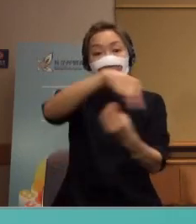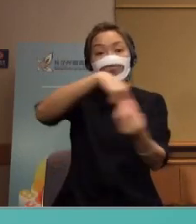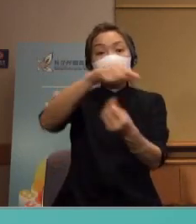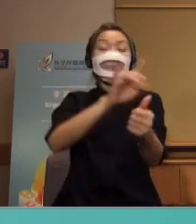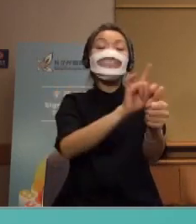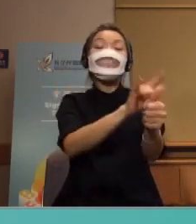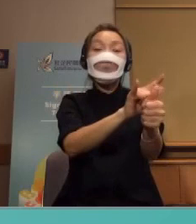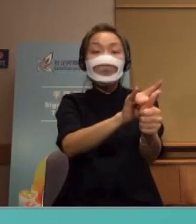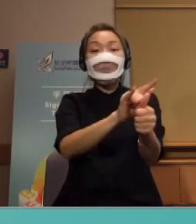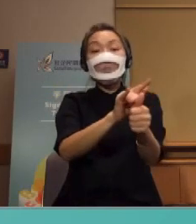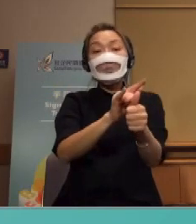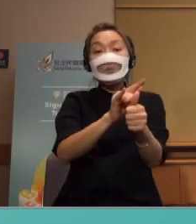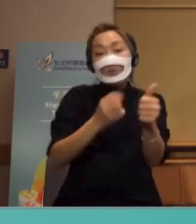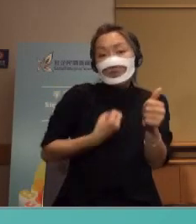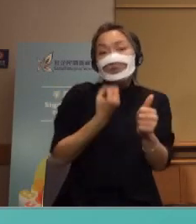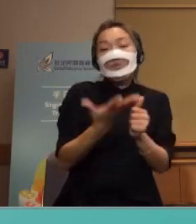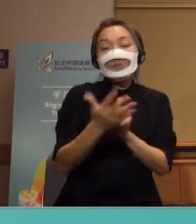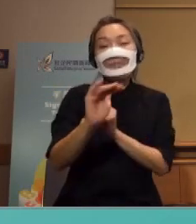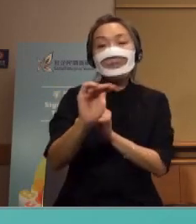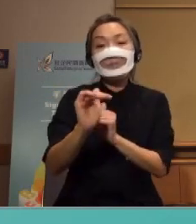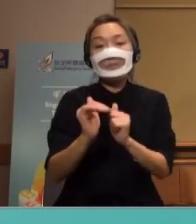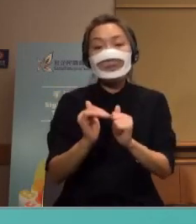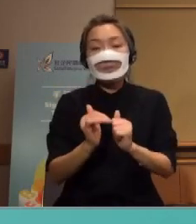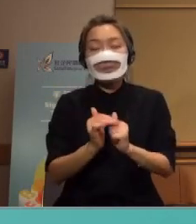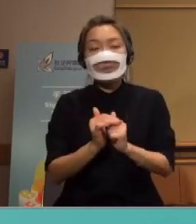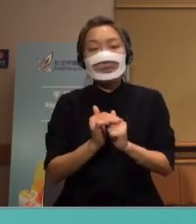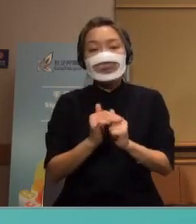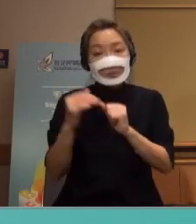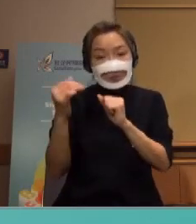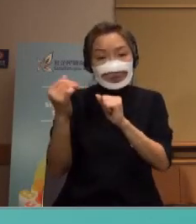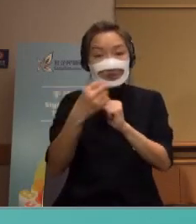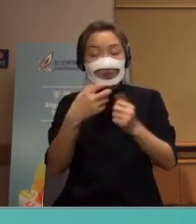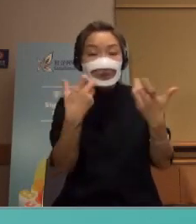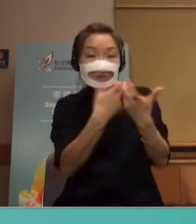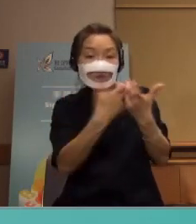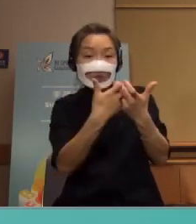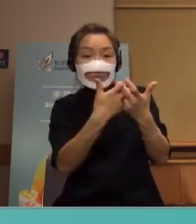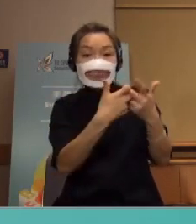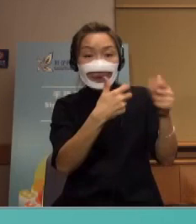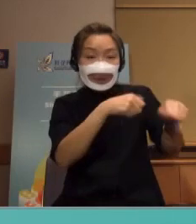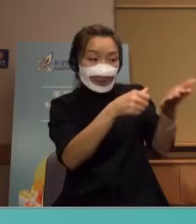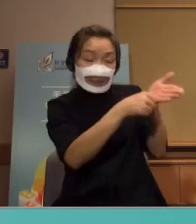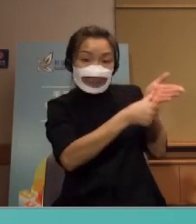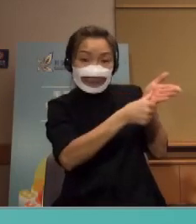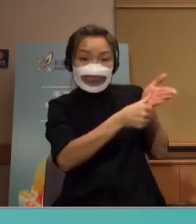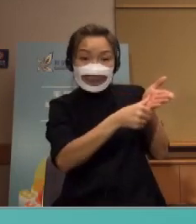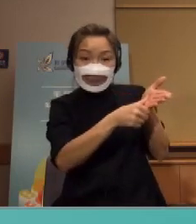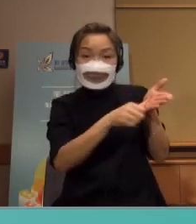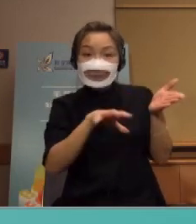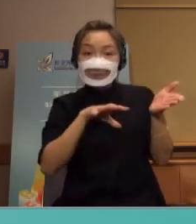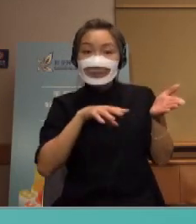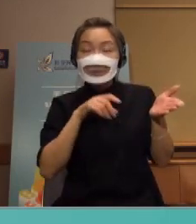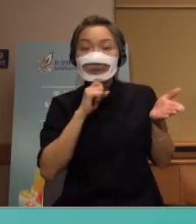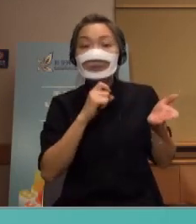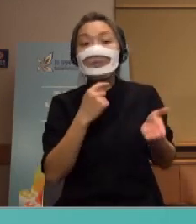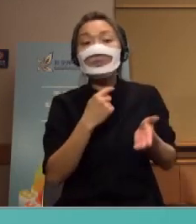of honorary citizens. And being able to play at the boundaries of identity and participation and kind of international relations, that